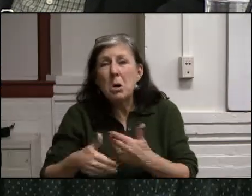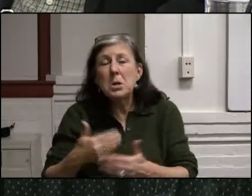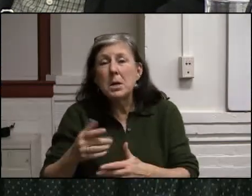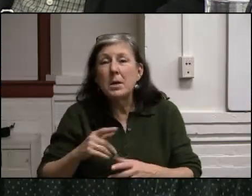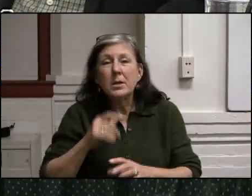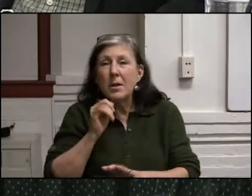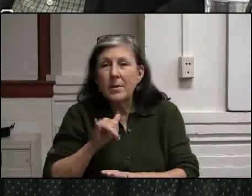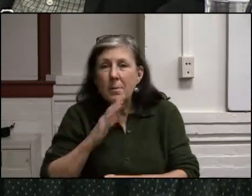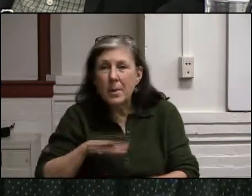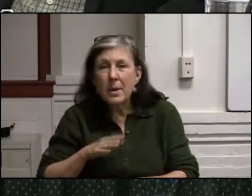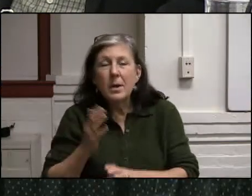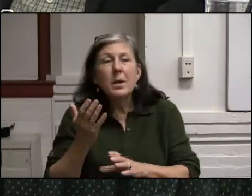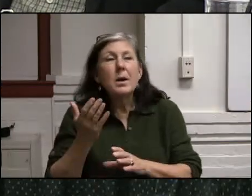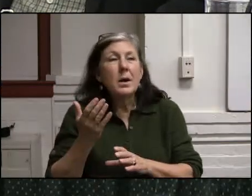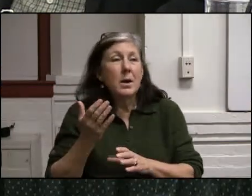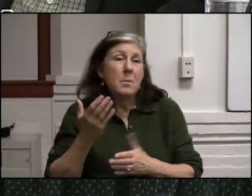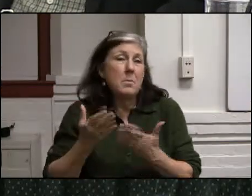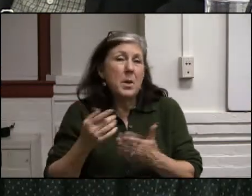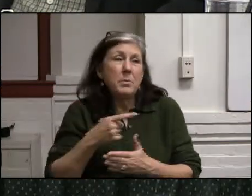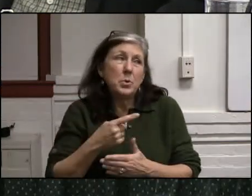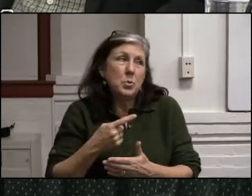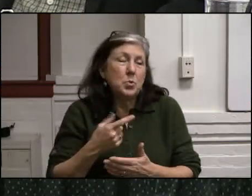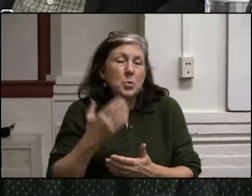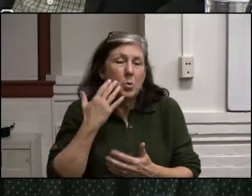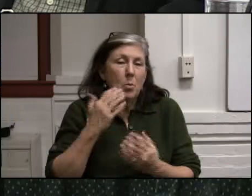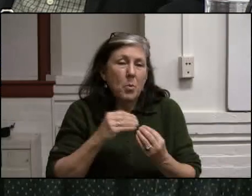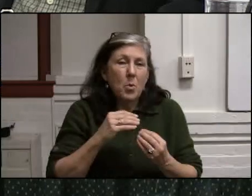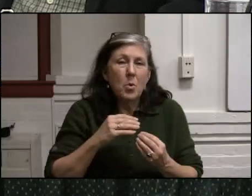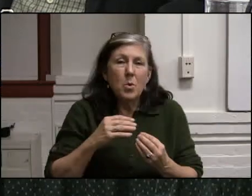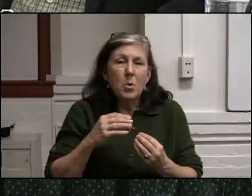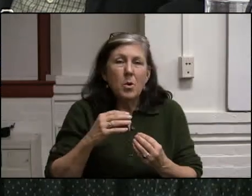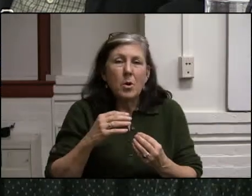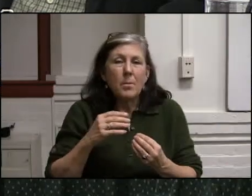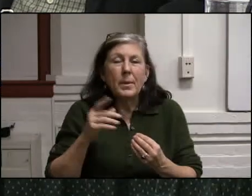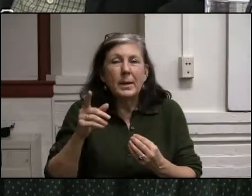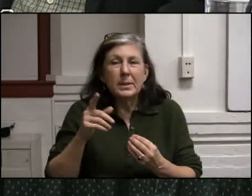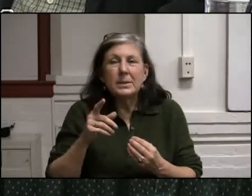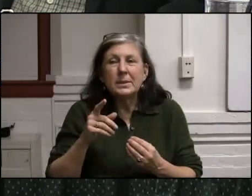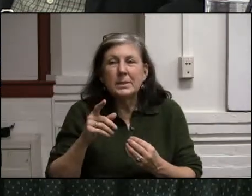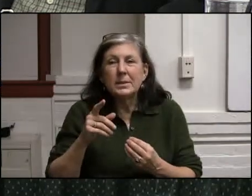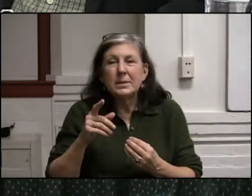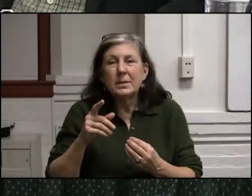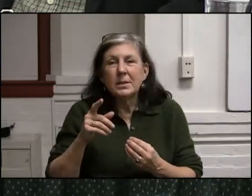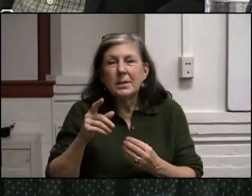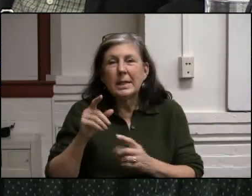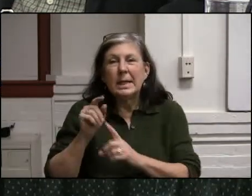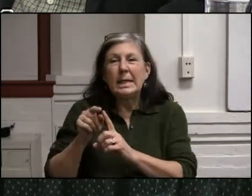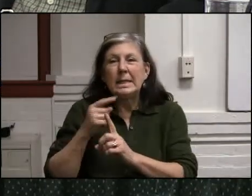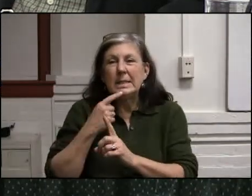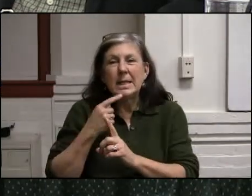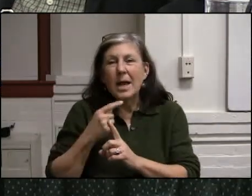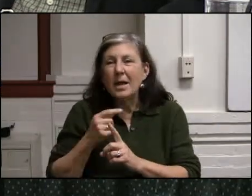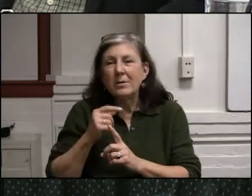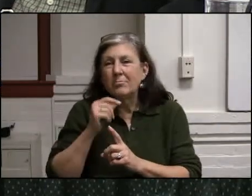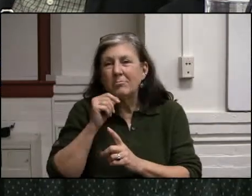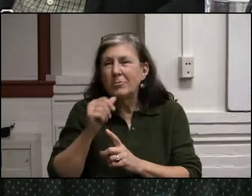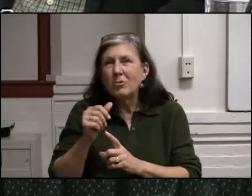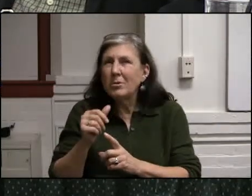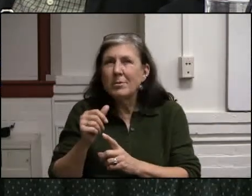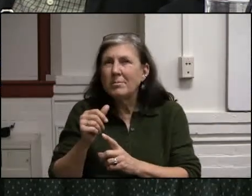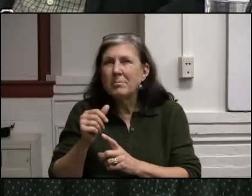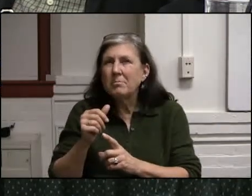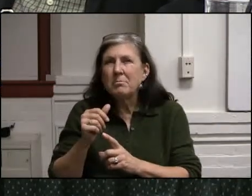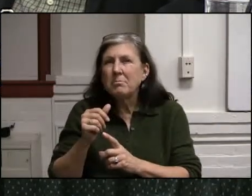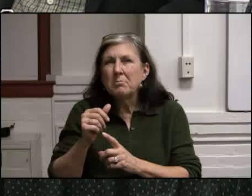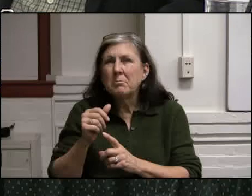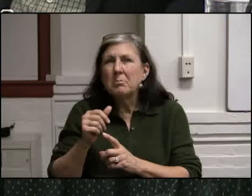not, well, you may have some better information just generally, but he said that it's really not accurate to think that a place like Brattleboro wouldn't be